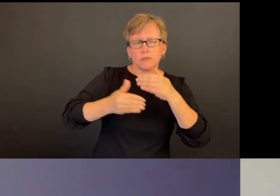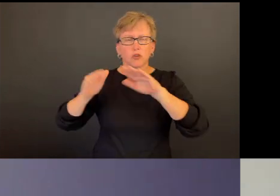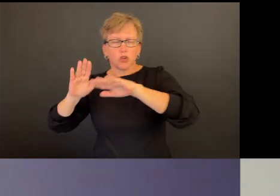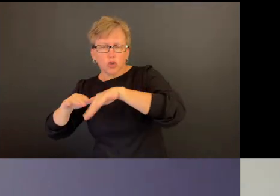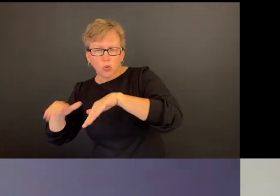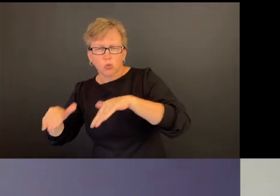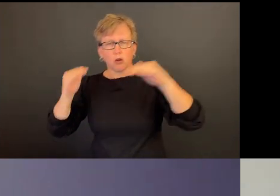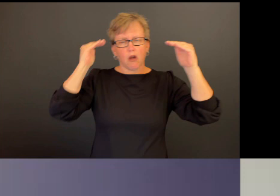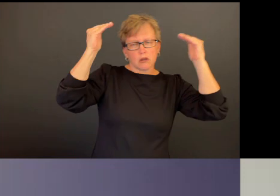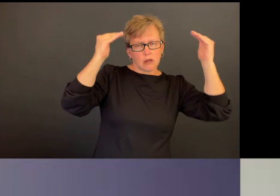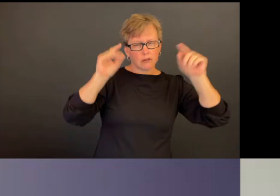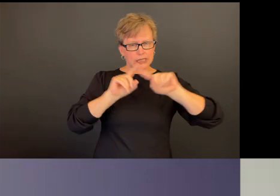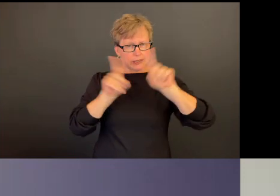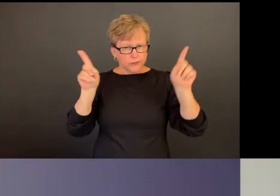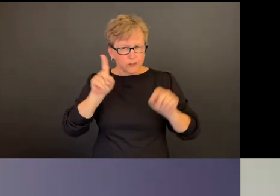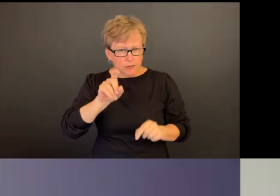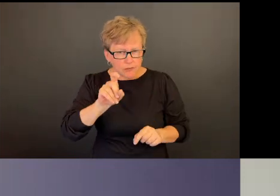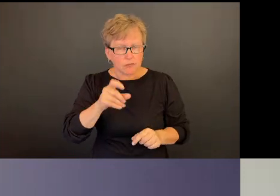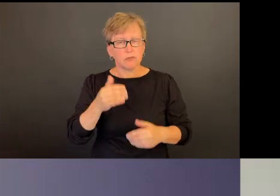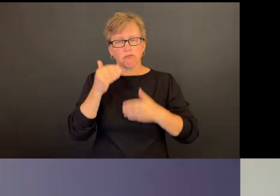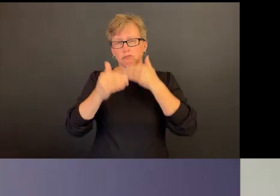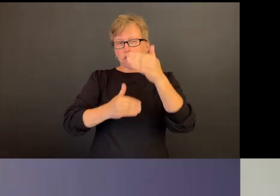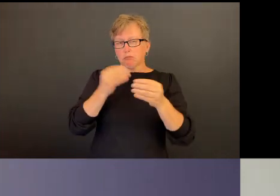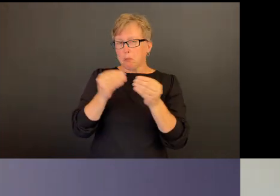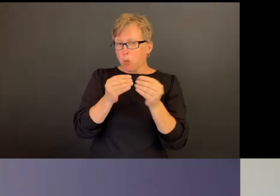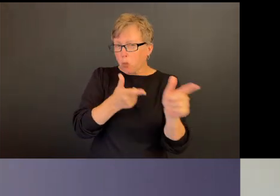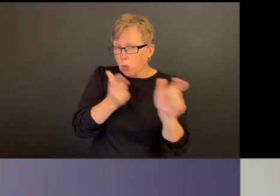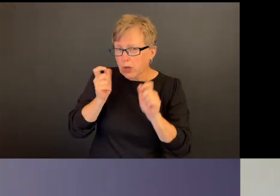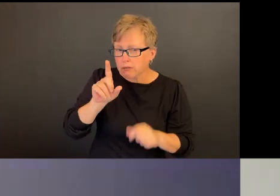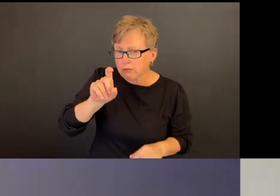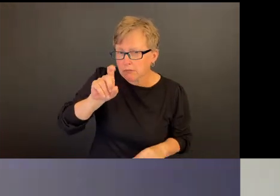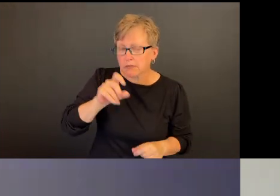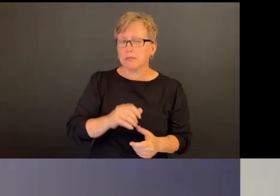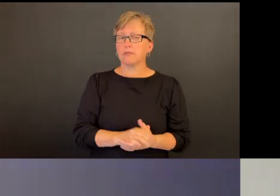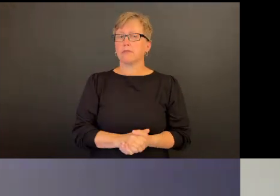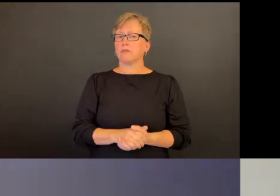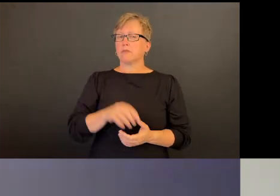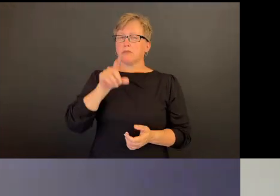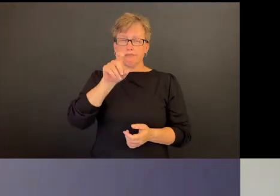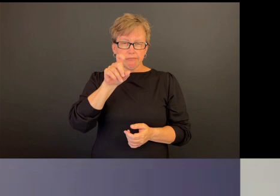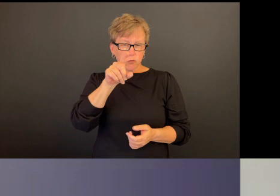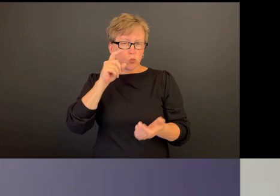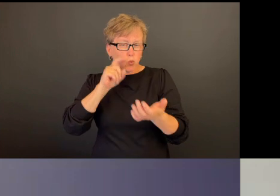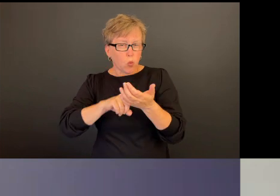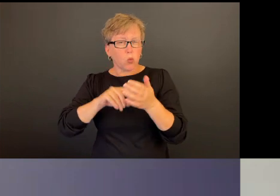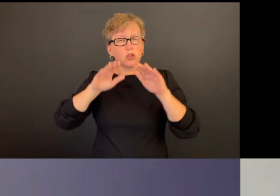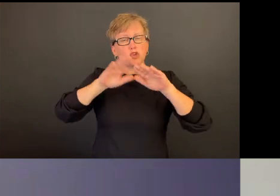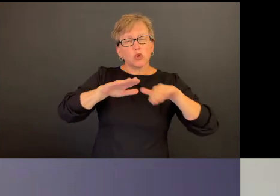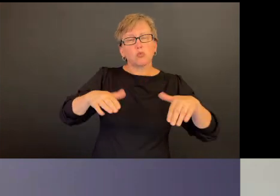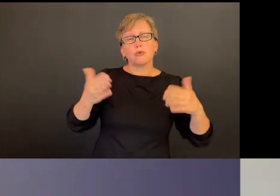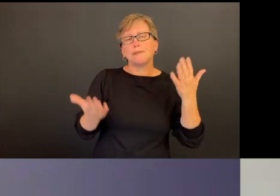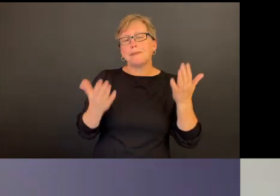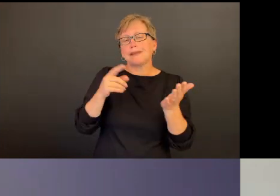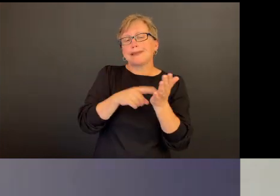you see in the differences in caring for children versus caring for